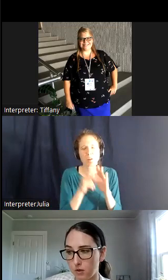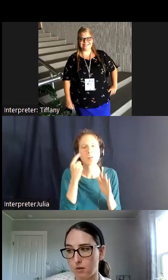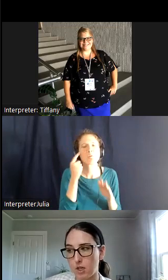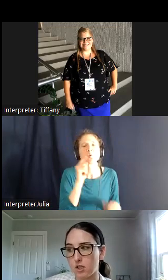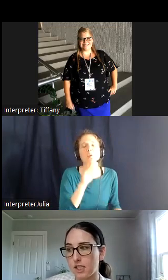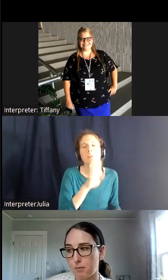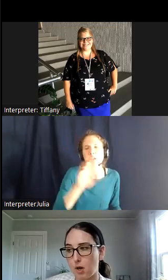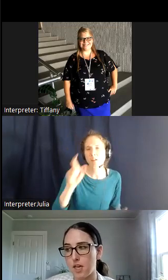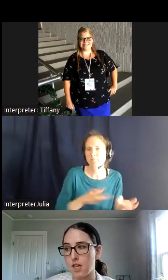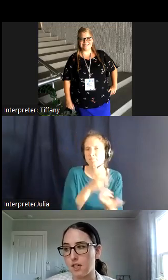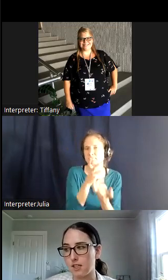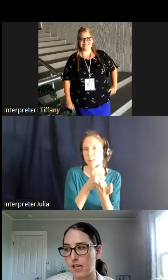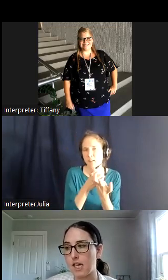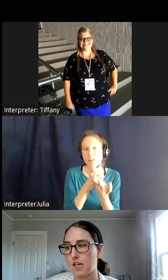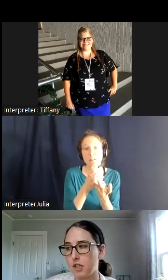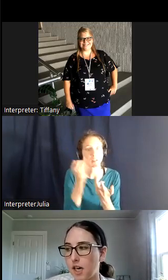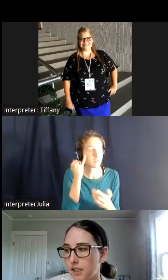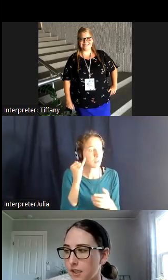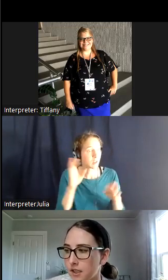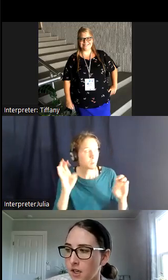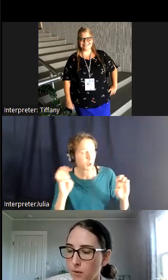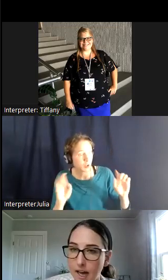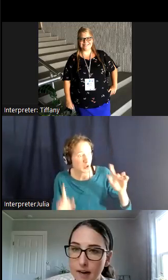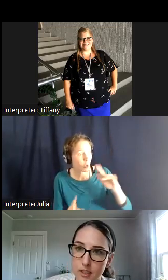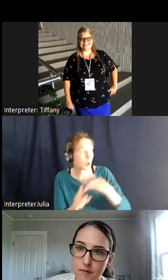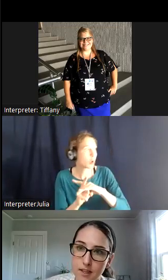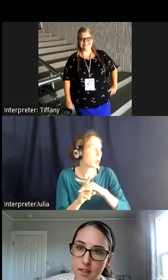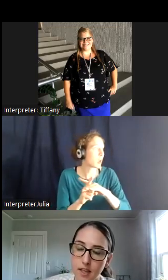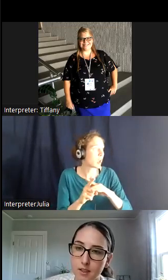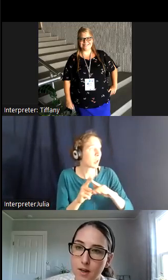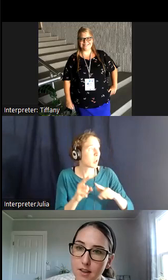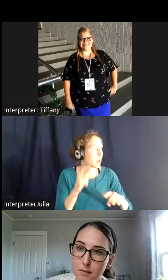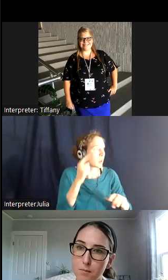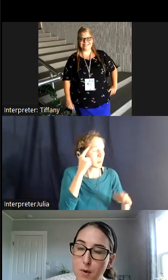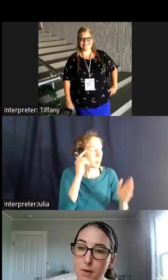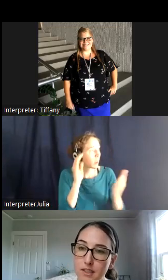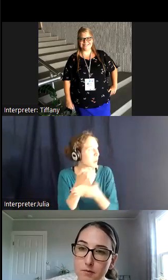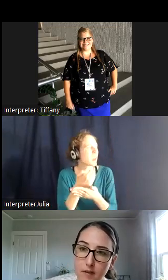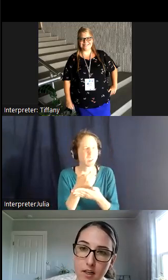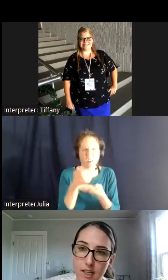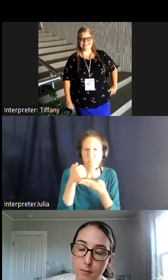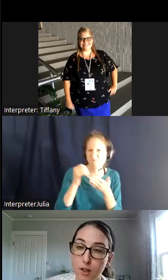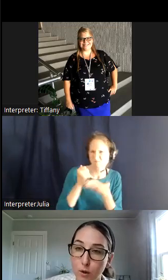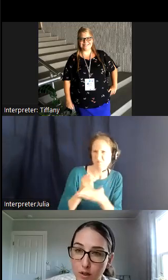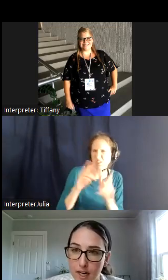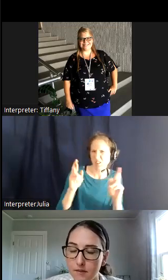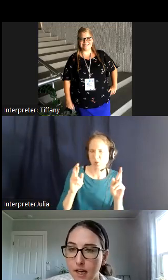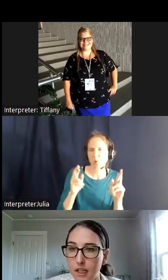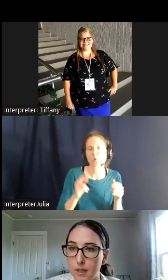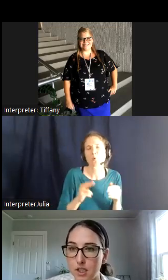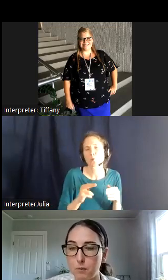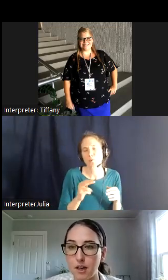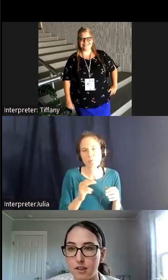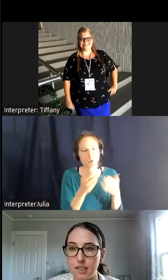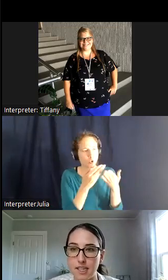to a local emergency department in a psychiatric crisis. We have specified there that that's when the comprehensive provider has been notified of